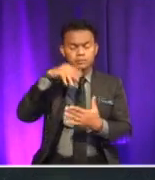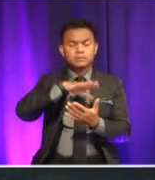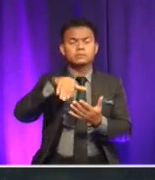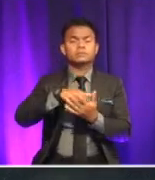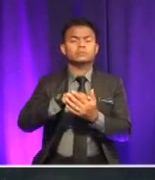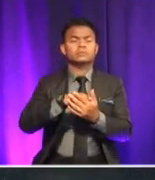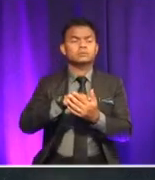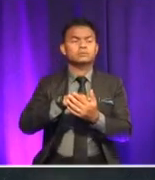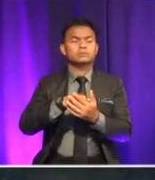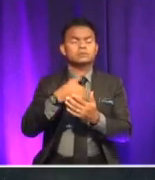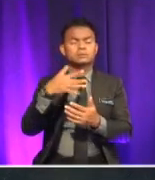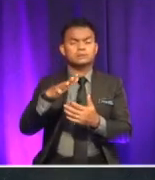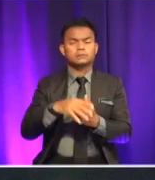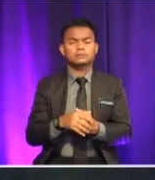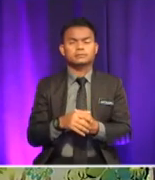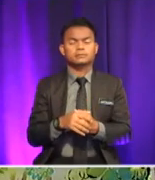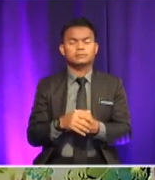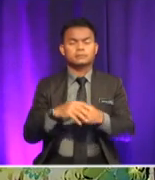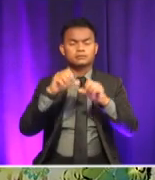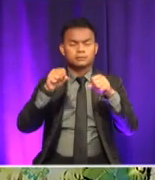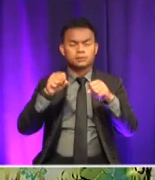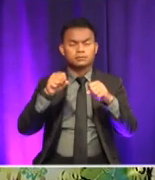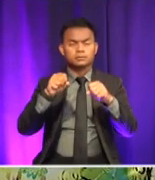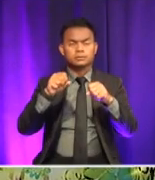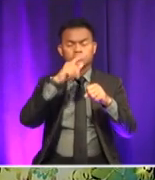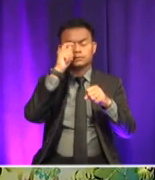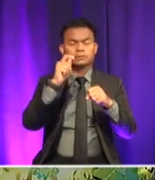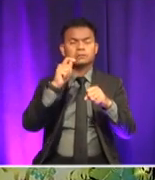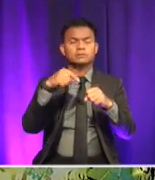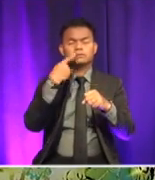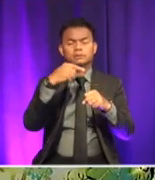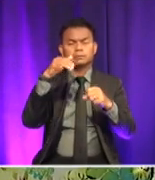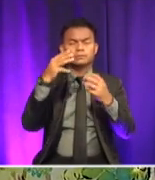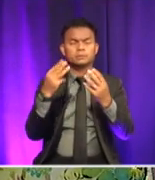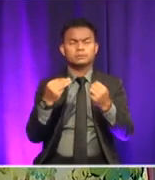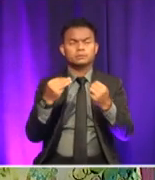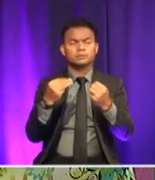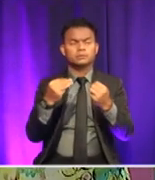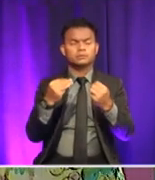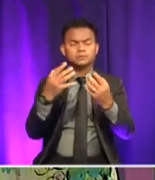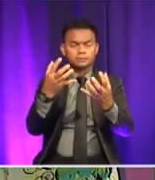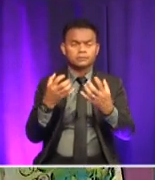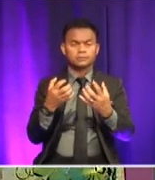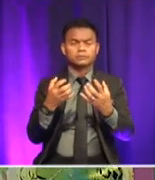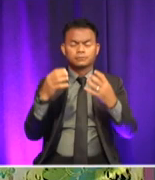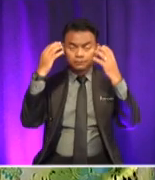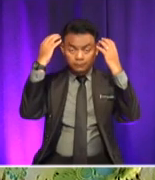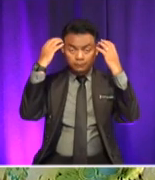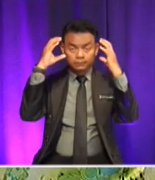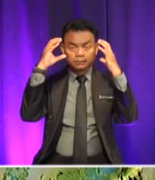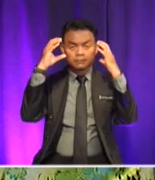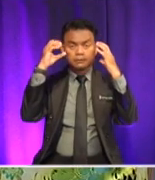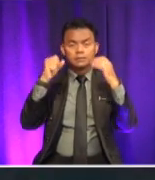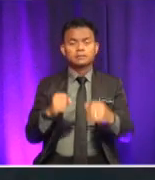ask. Okay. Anybody can talk about the characters. Anything about the characteristics that you would like to share. So